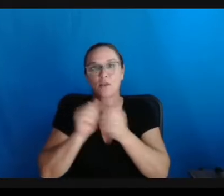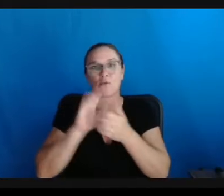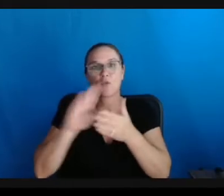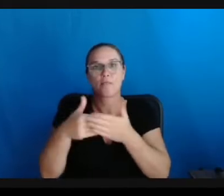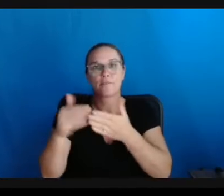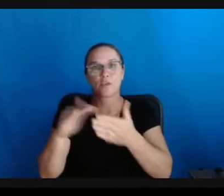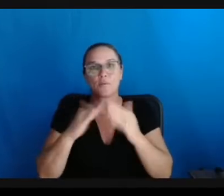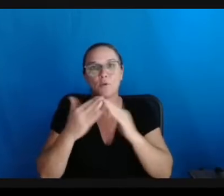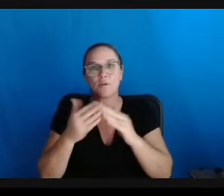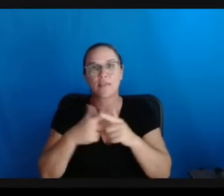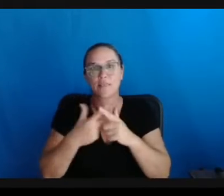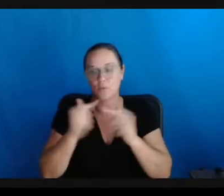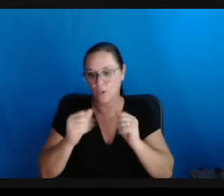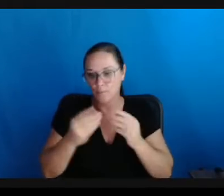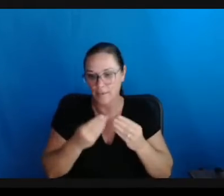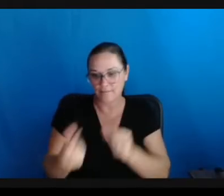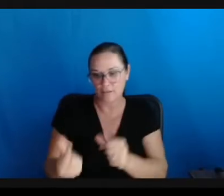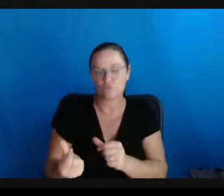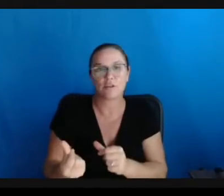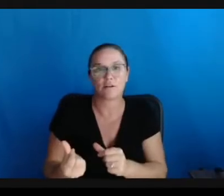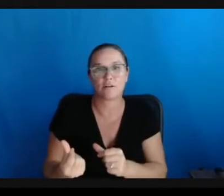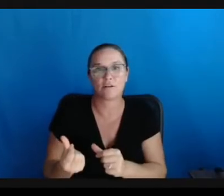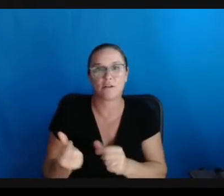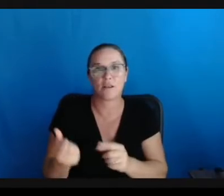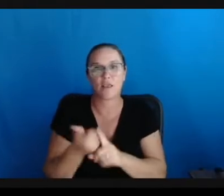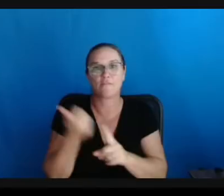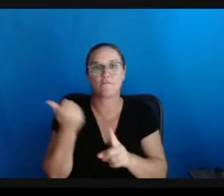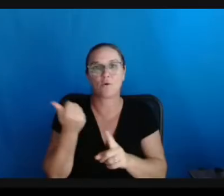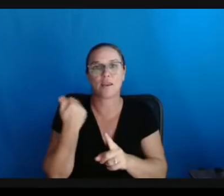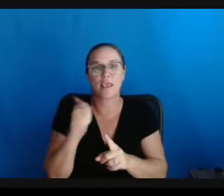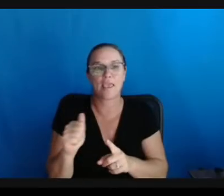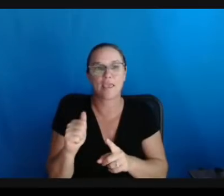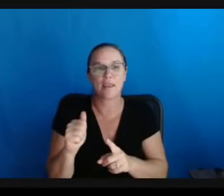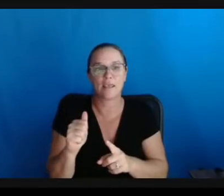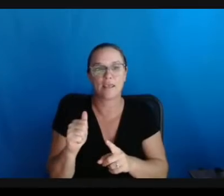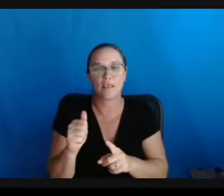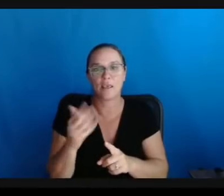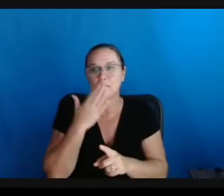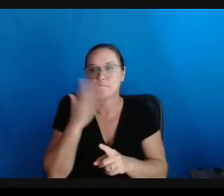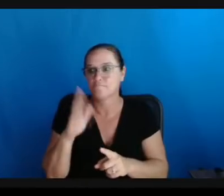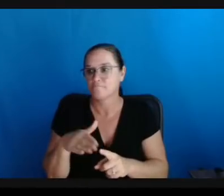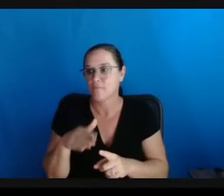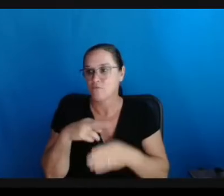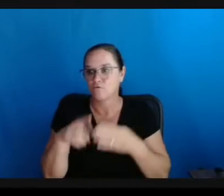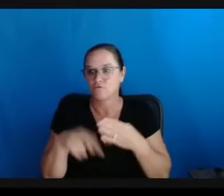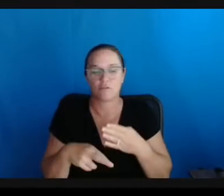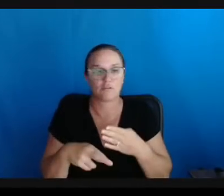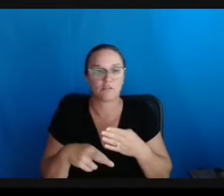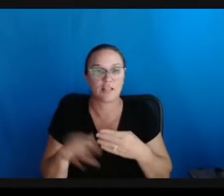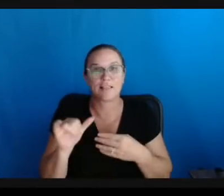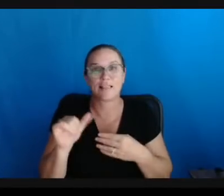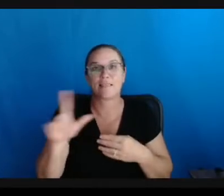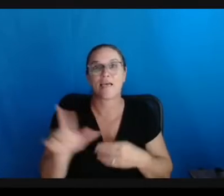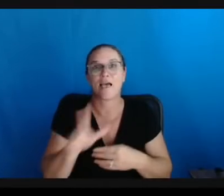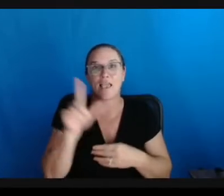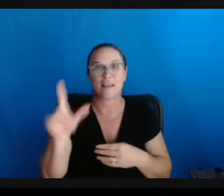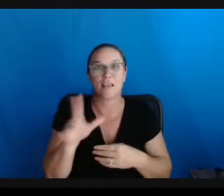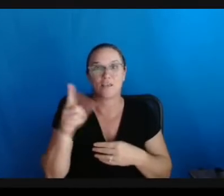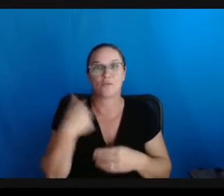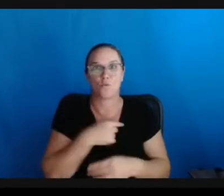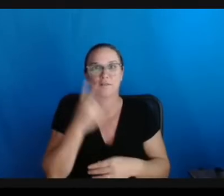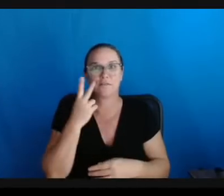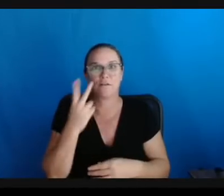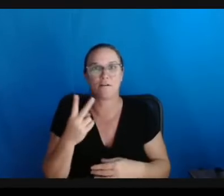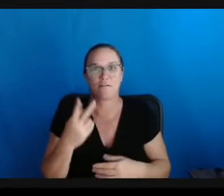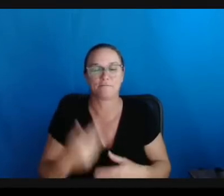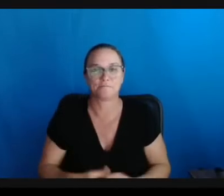can be efficient and avoid any kind of ill consequences in the style of Lahaina, for example, that we saw in Maui a couple years